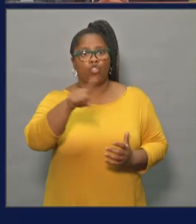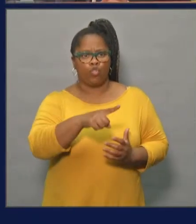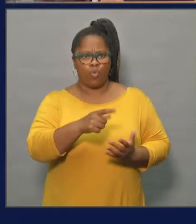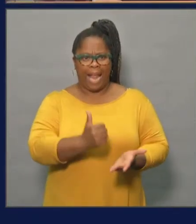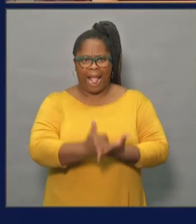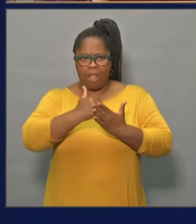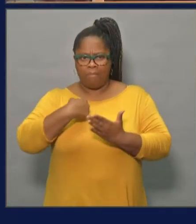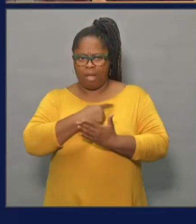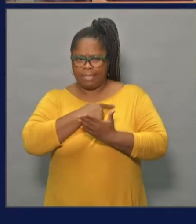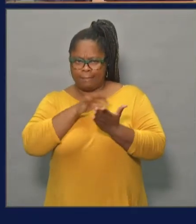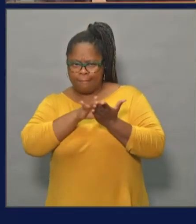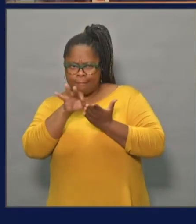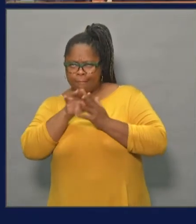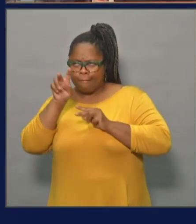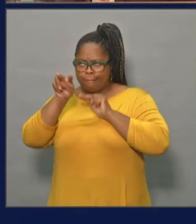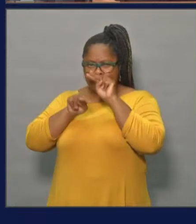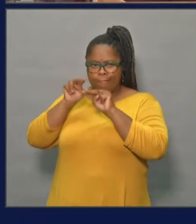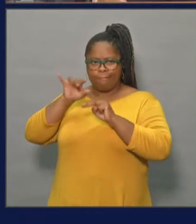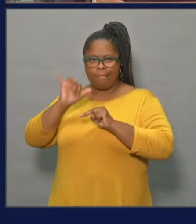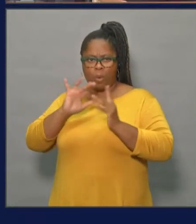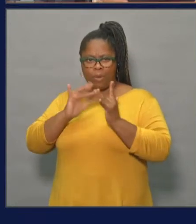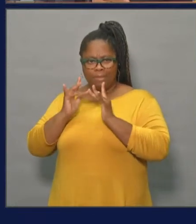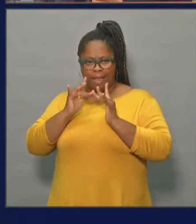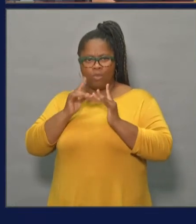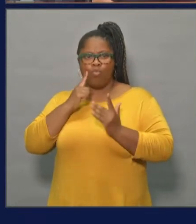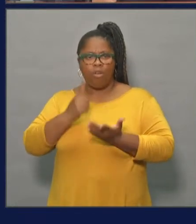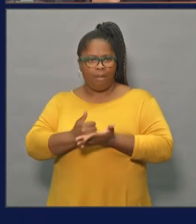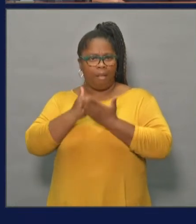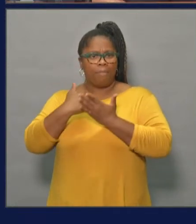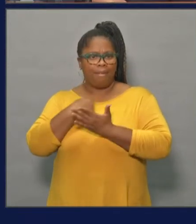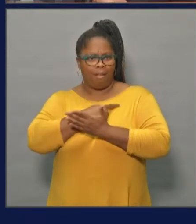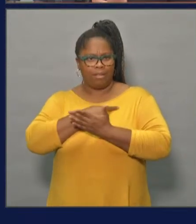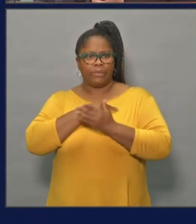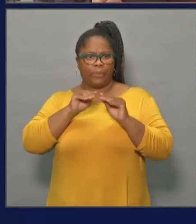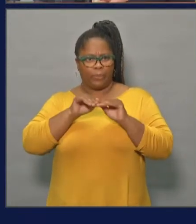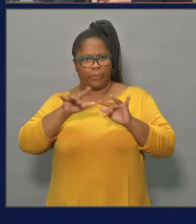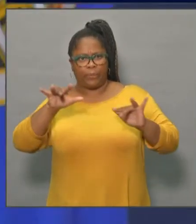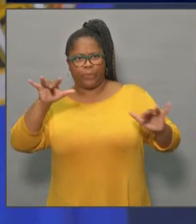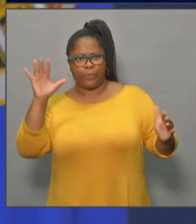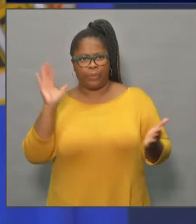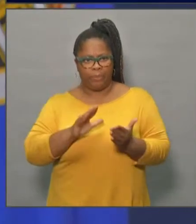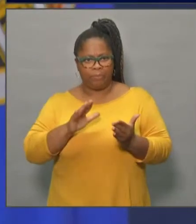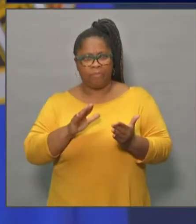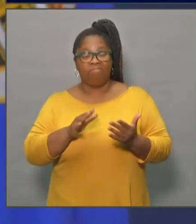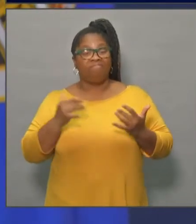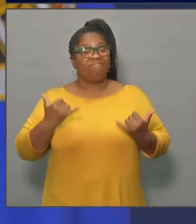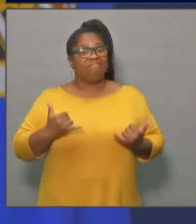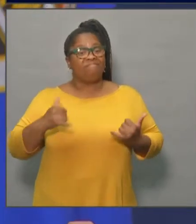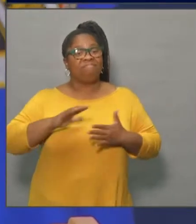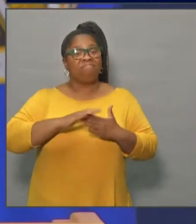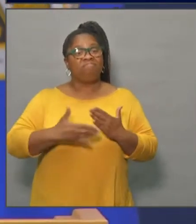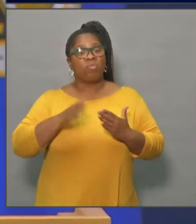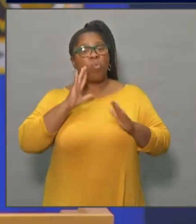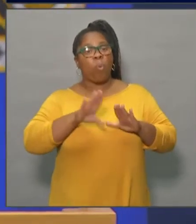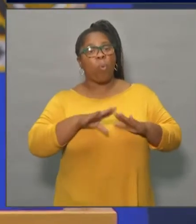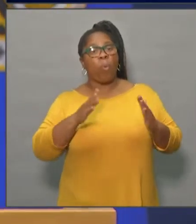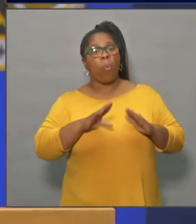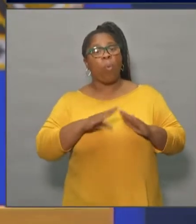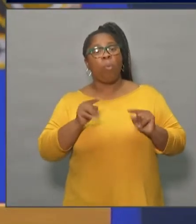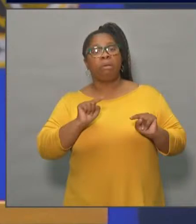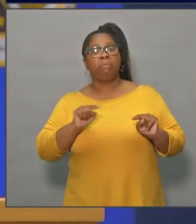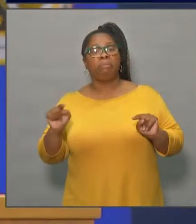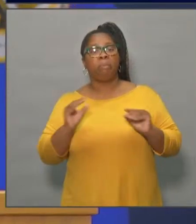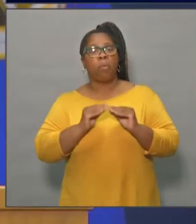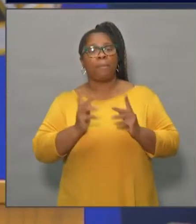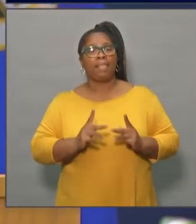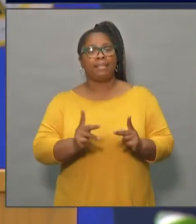to continue to slow the spread. And as we begin this weekend with more places reopening, I want to thank everyone who's done their